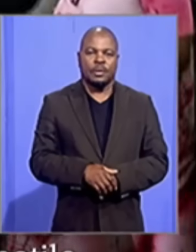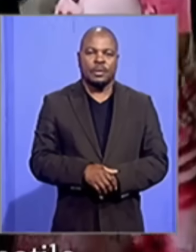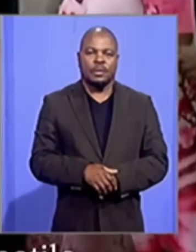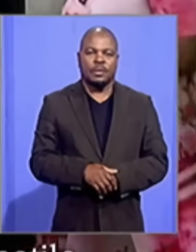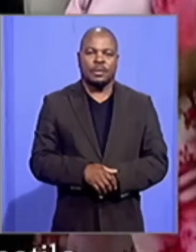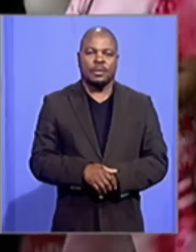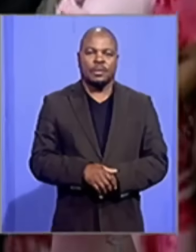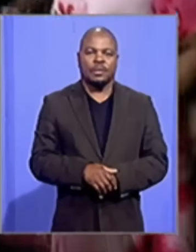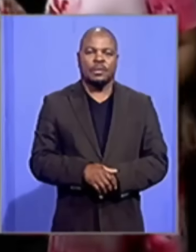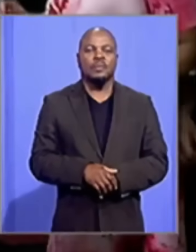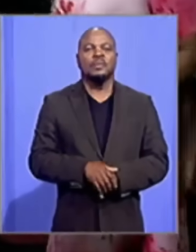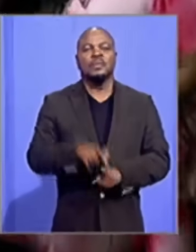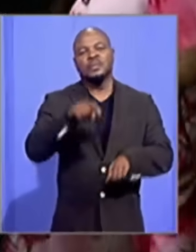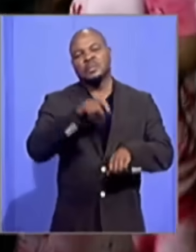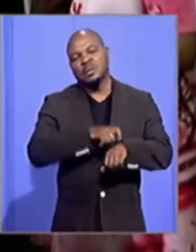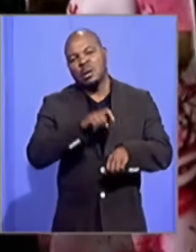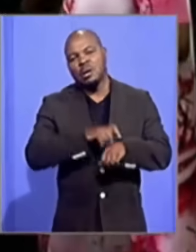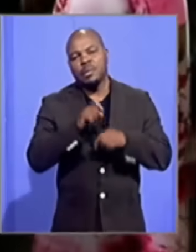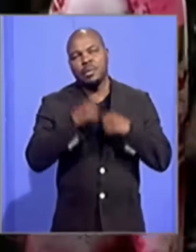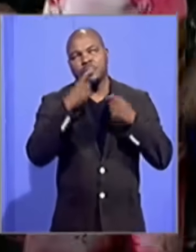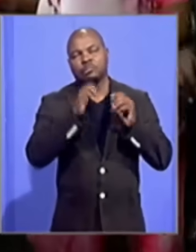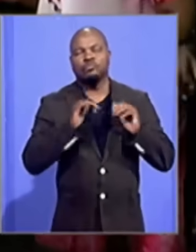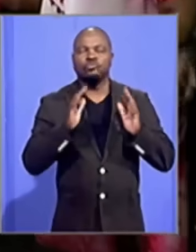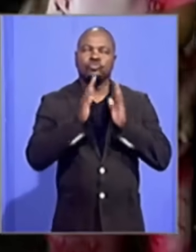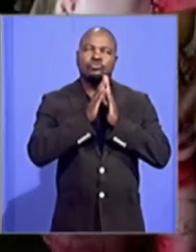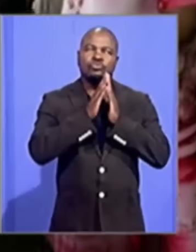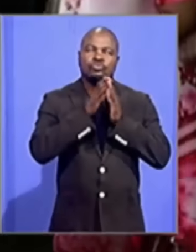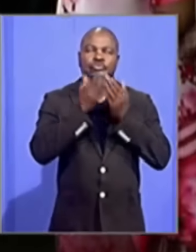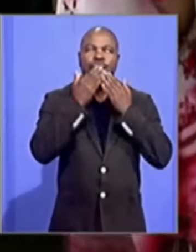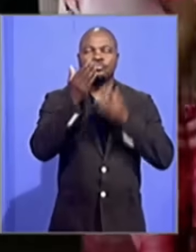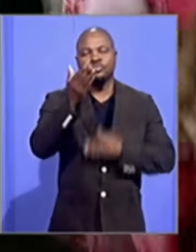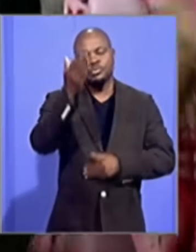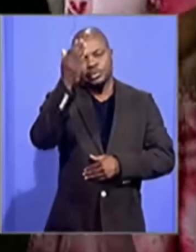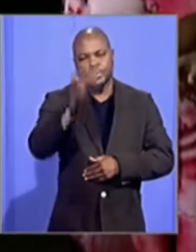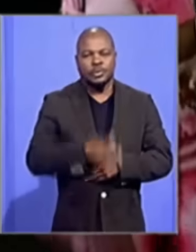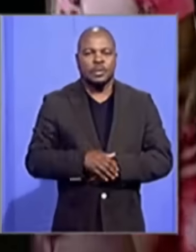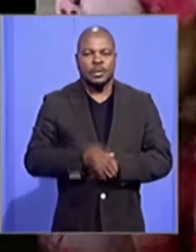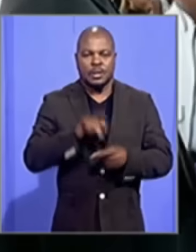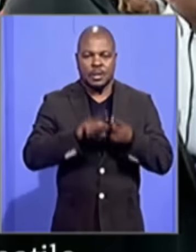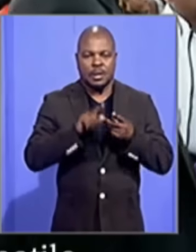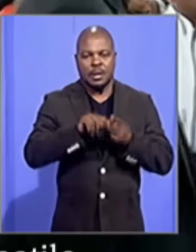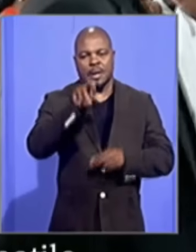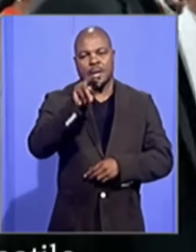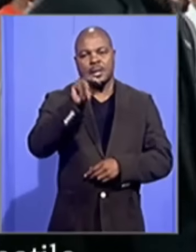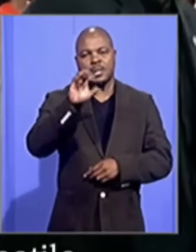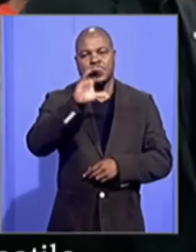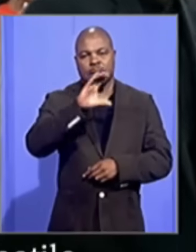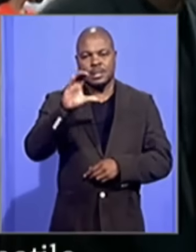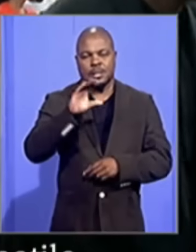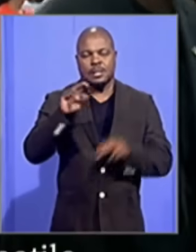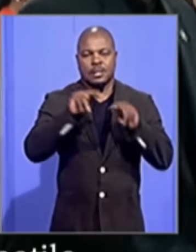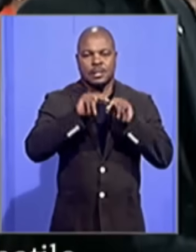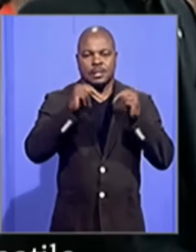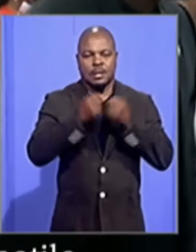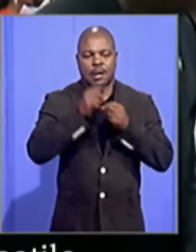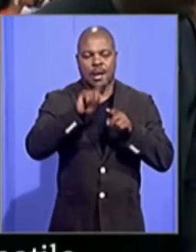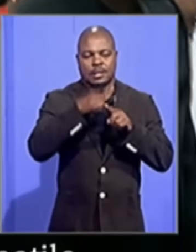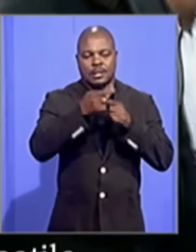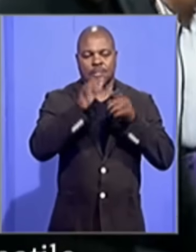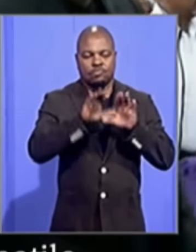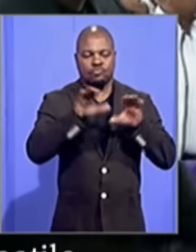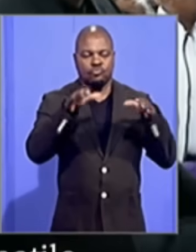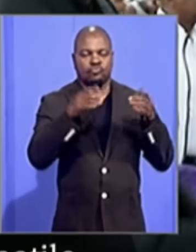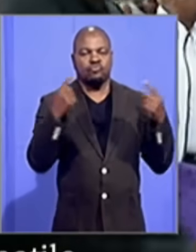Ba tshotse nako go obamela Modimo. Bontsi jwa ditokololo tsa komiti khurutamaga ya bosetšhaba ya ANC bo ne bo